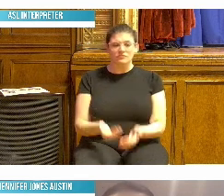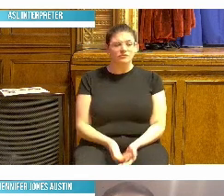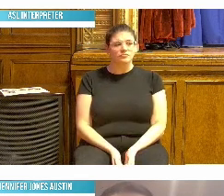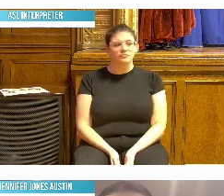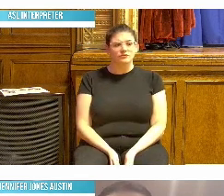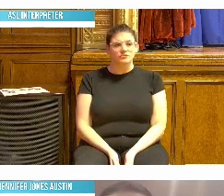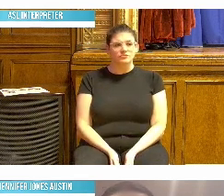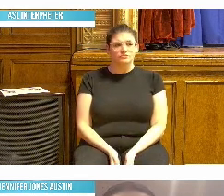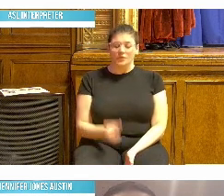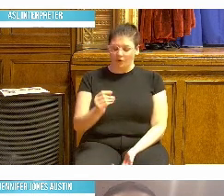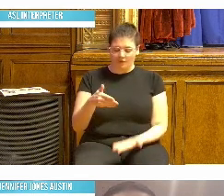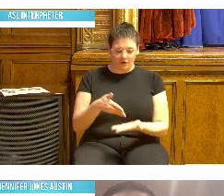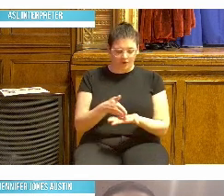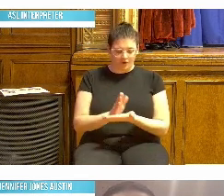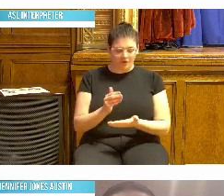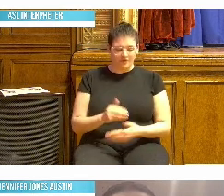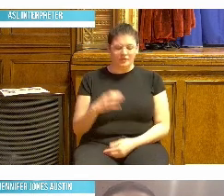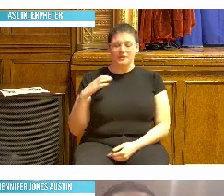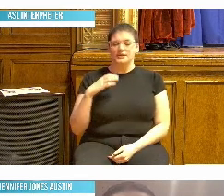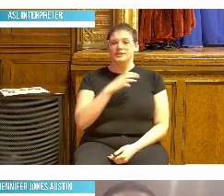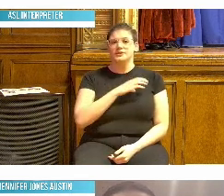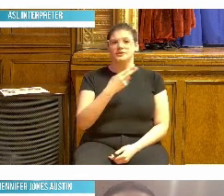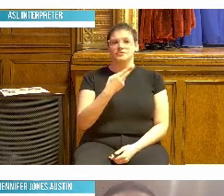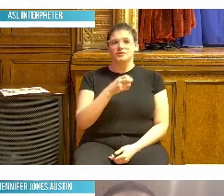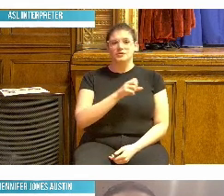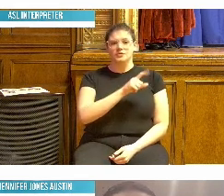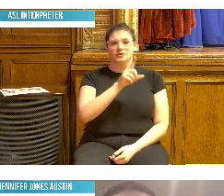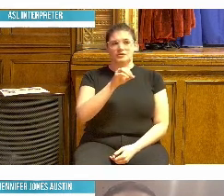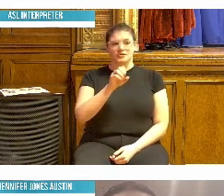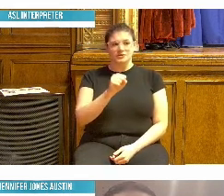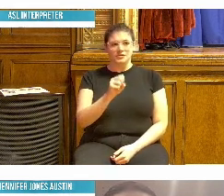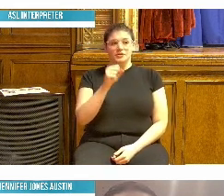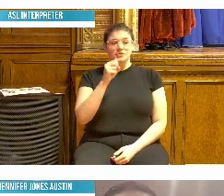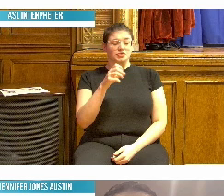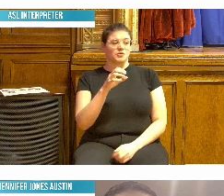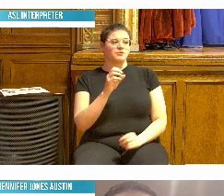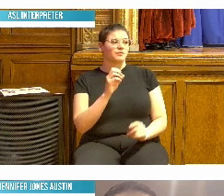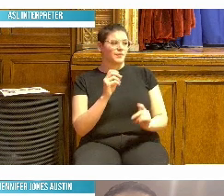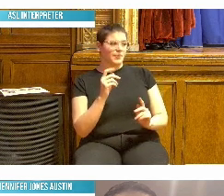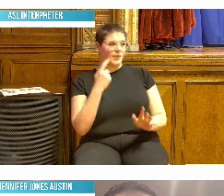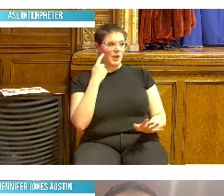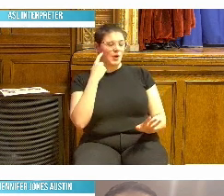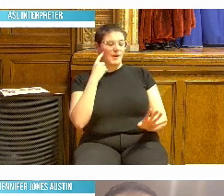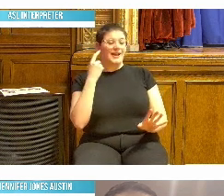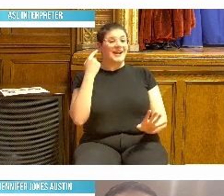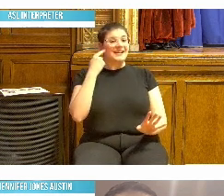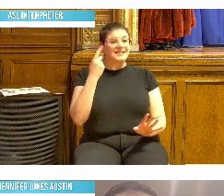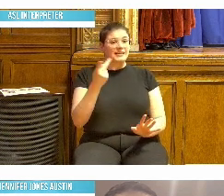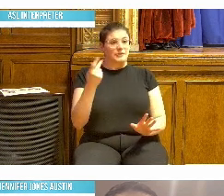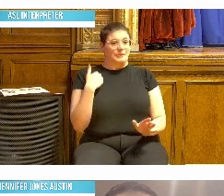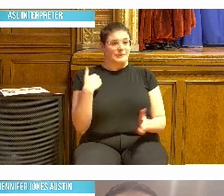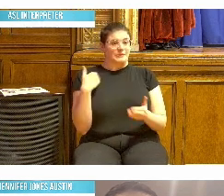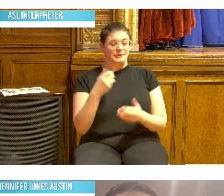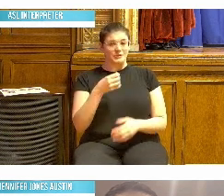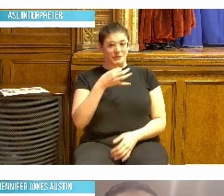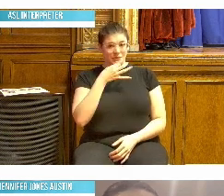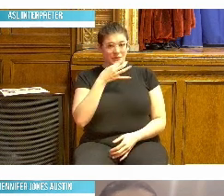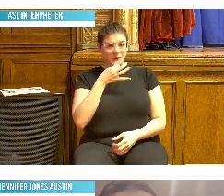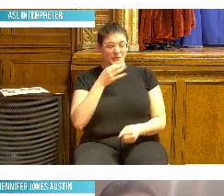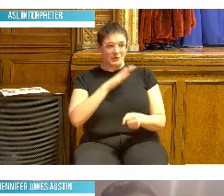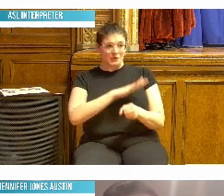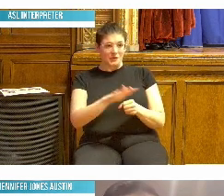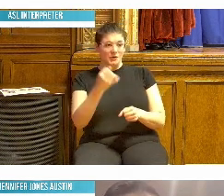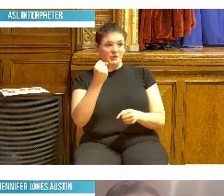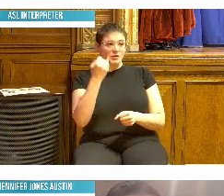All right, Commissioner Hogs. So I think we are getting close to a packed house, so if individuals are standing or in the back or in need of a seat, if you're